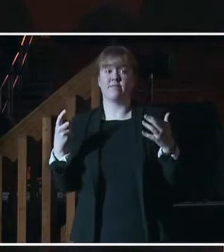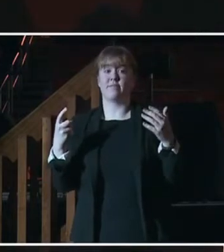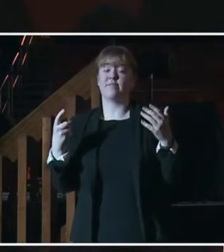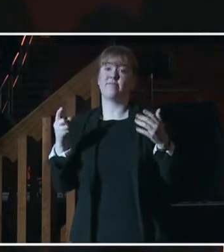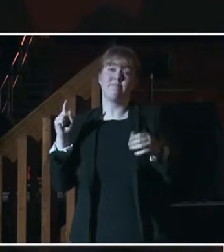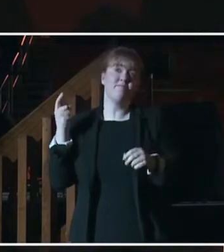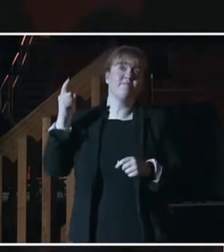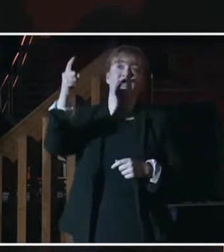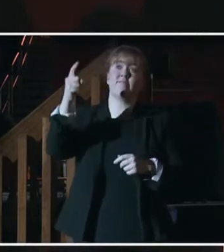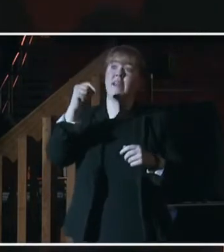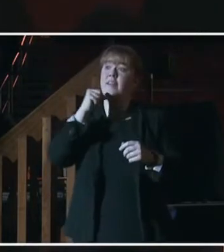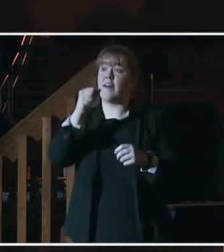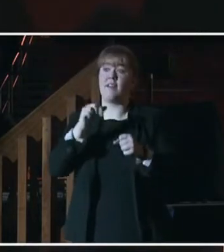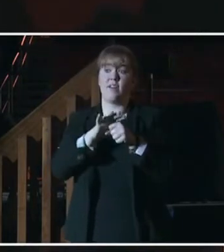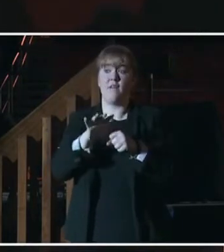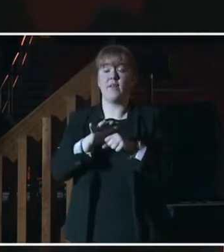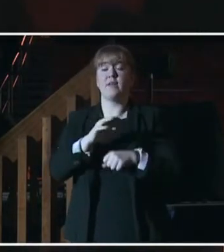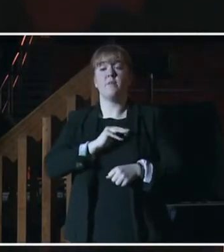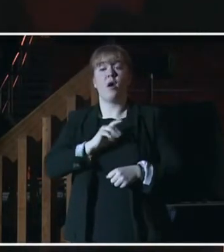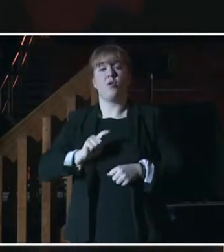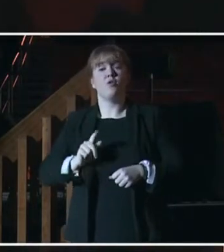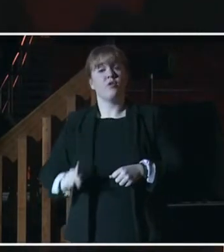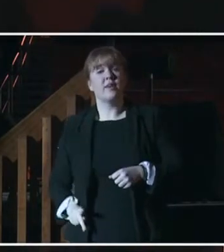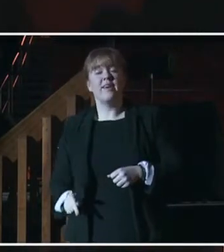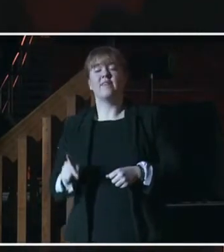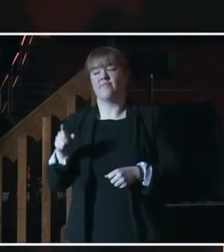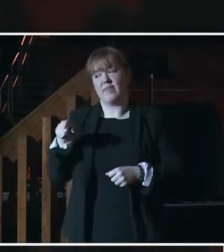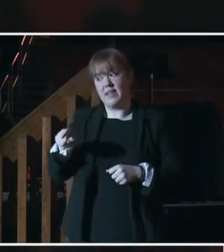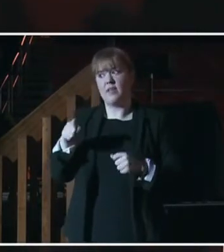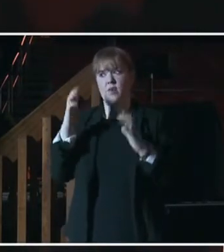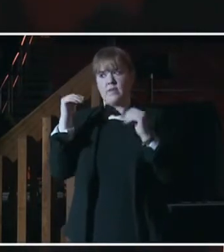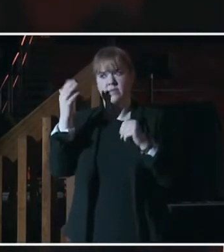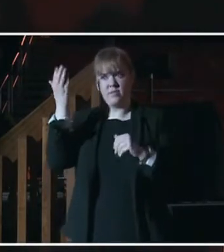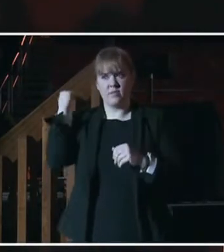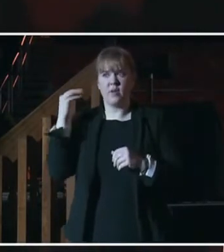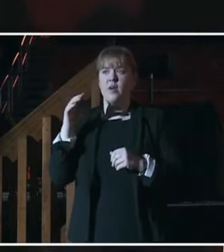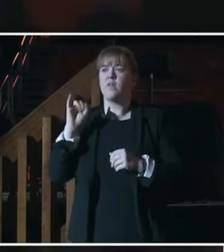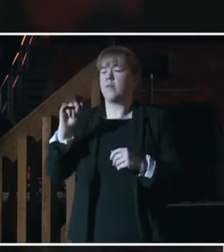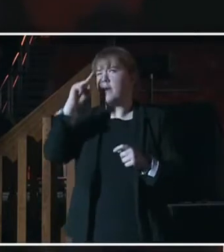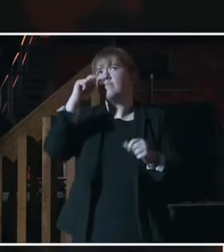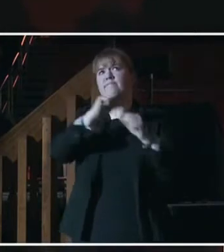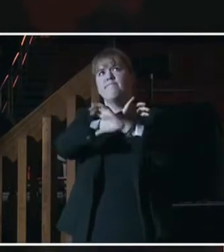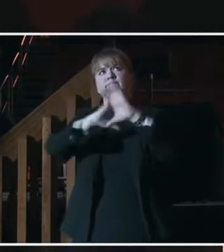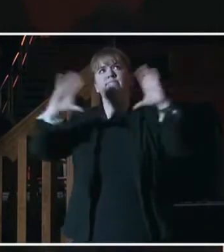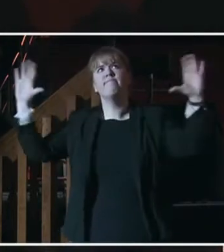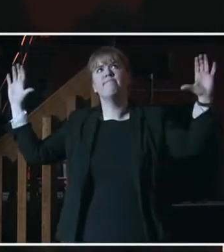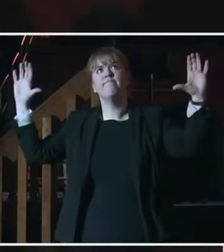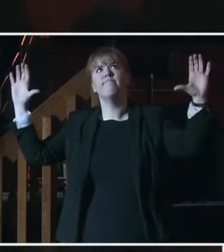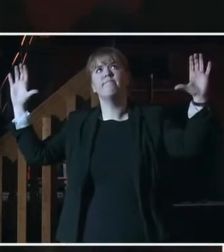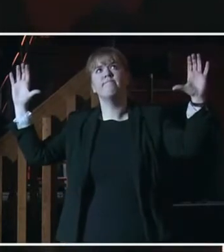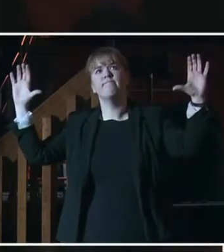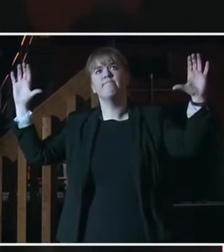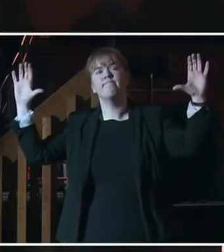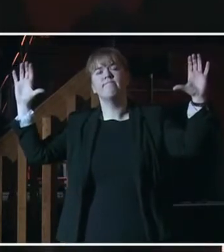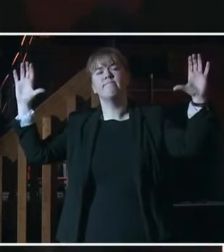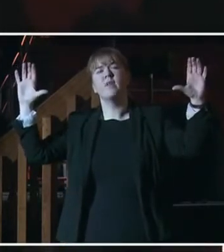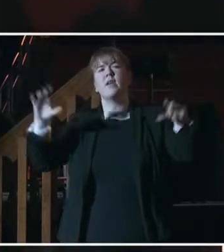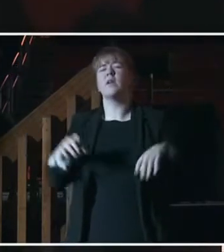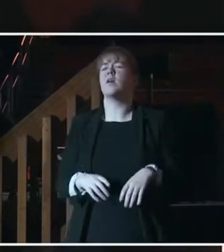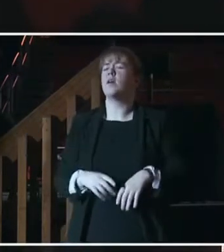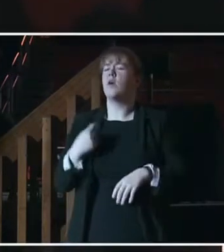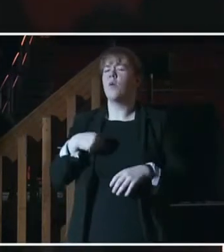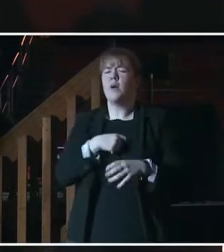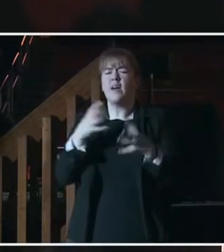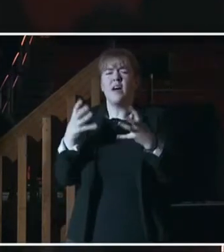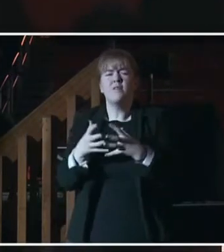as far as Dr. King probably would have expected from that great vision he saw on the mountaintop, we have so